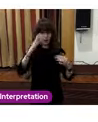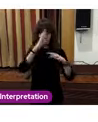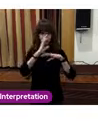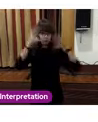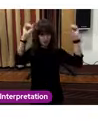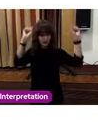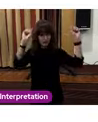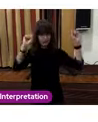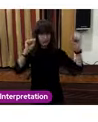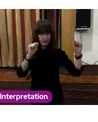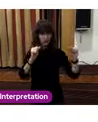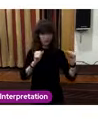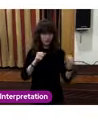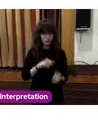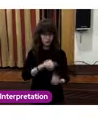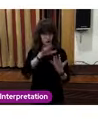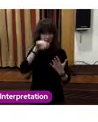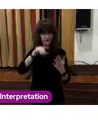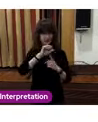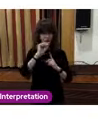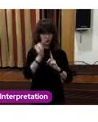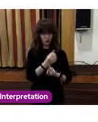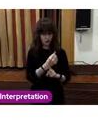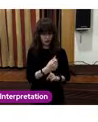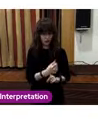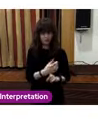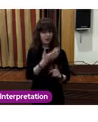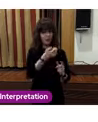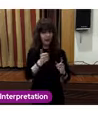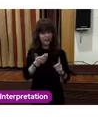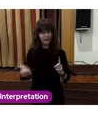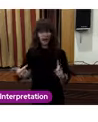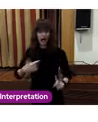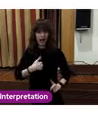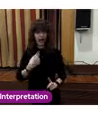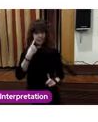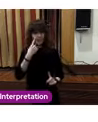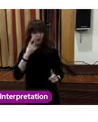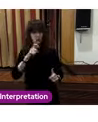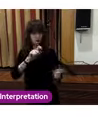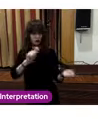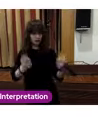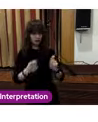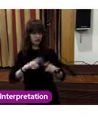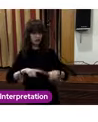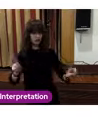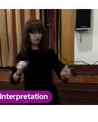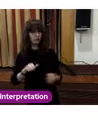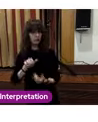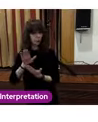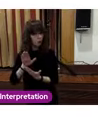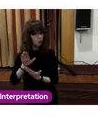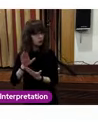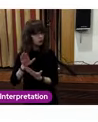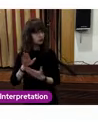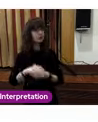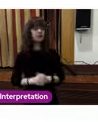this point, is there anything that I think should be handled differently, or anything that I would do